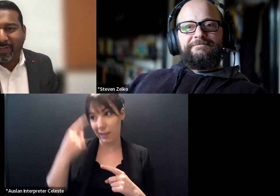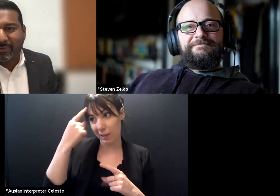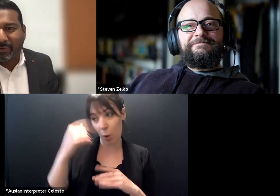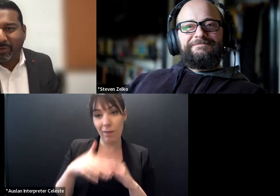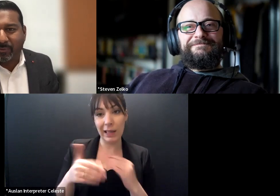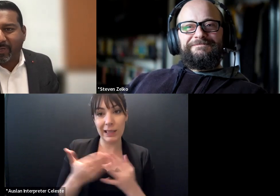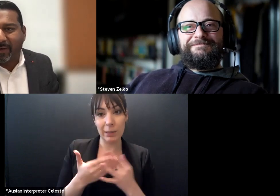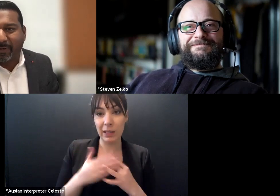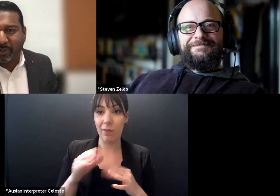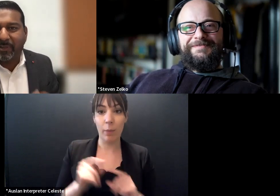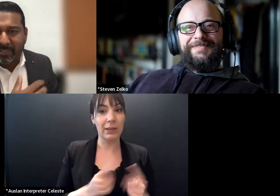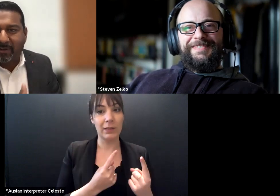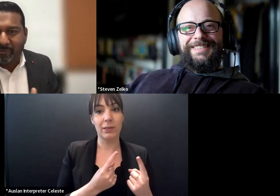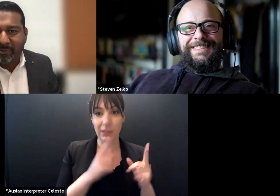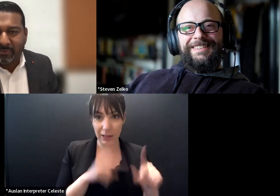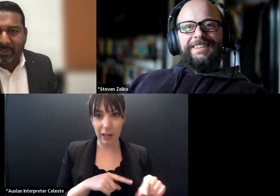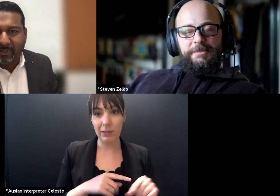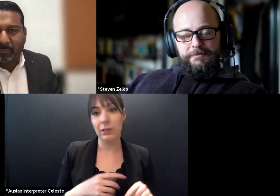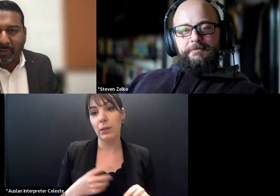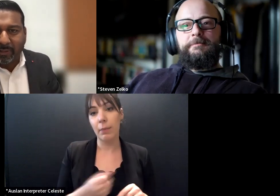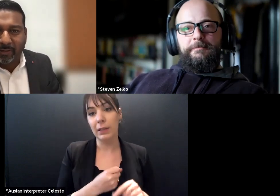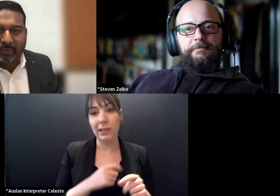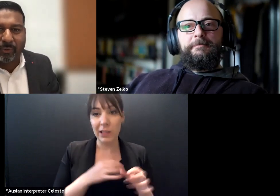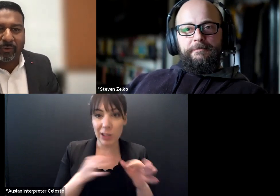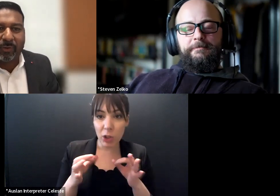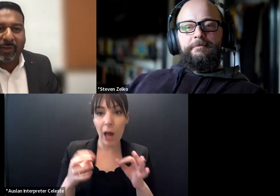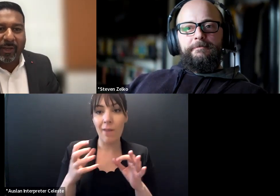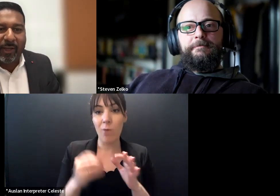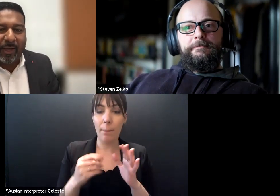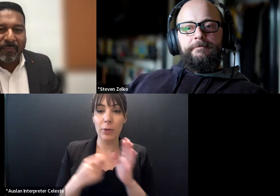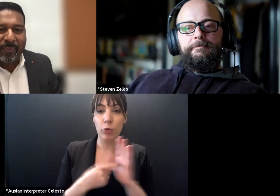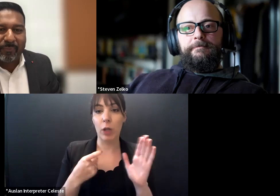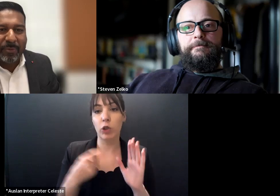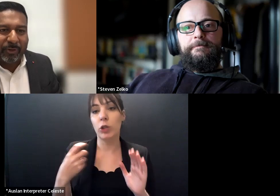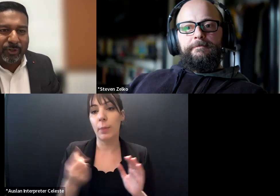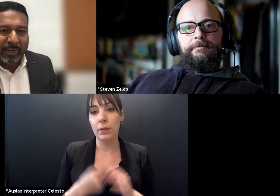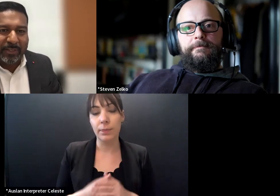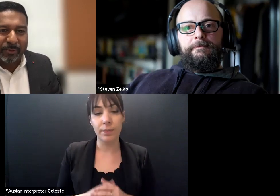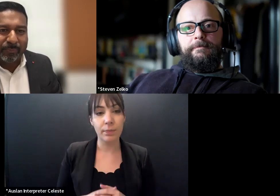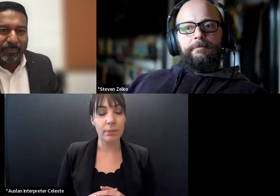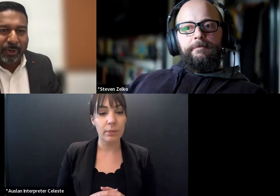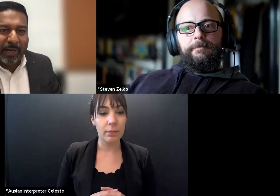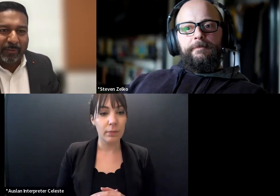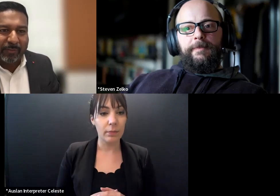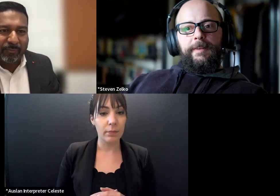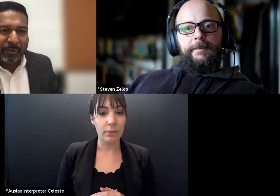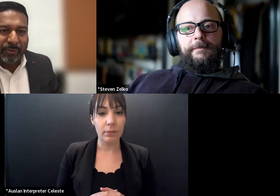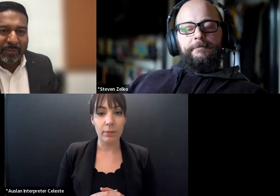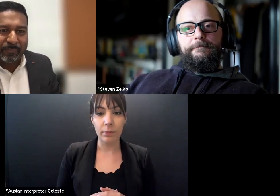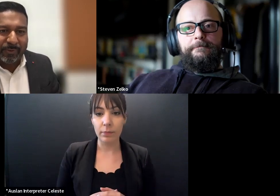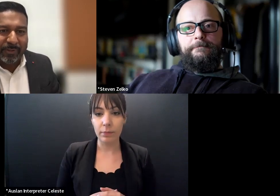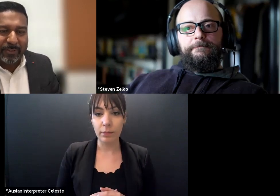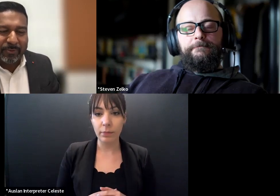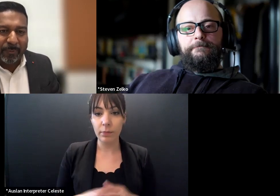digital. Same sort of concept. You can't be, it's going to be designed from scratch. I completely agree with you. Maybe I'll go to Tracy or Boyana. Have any